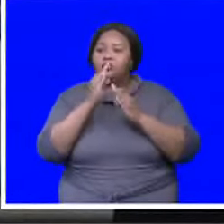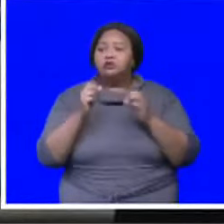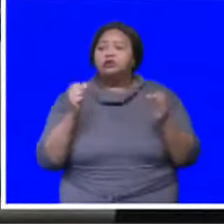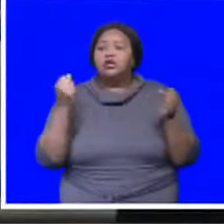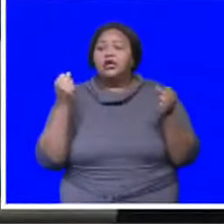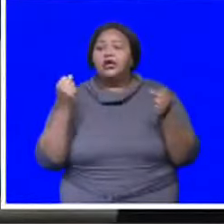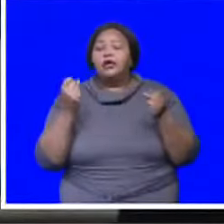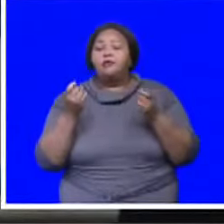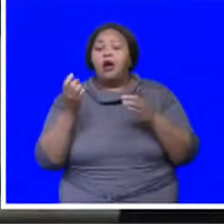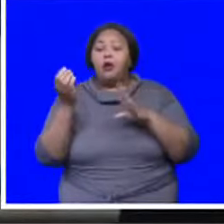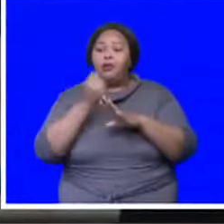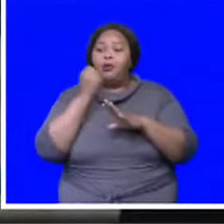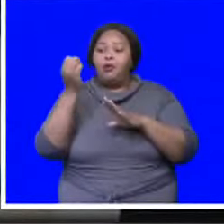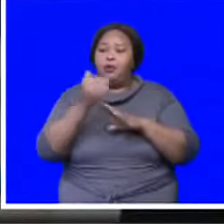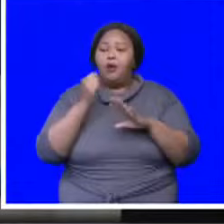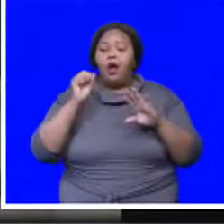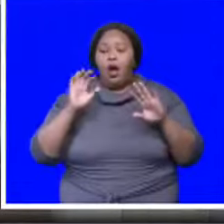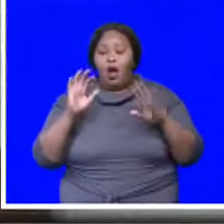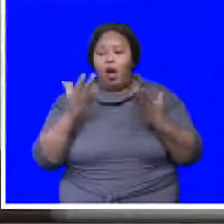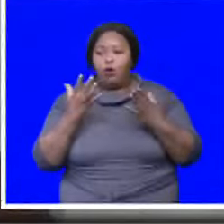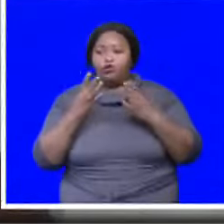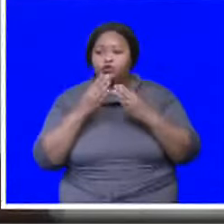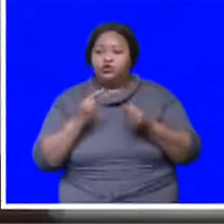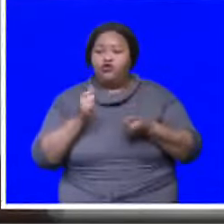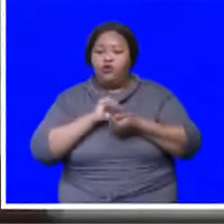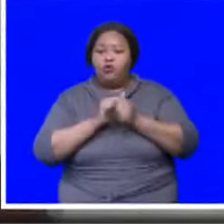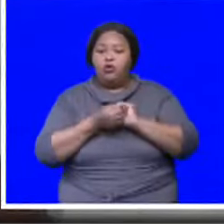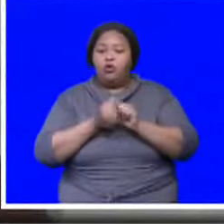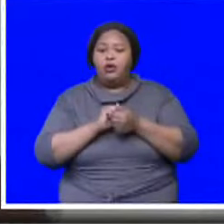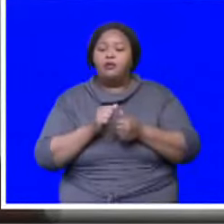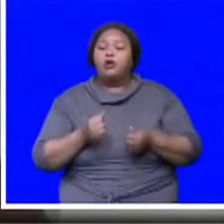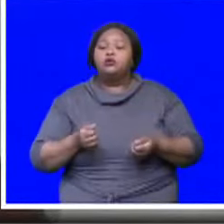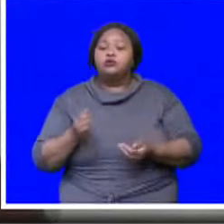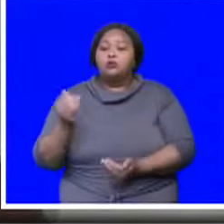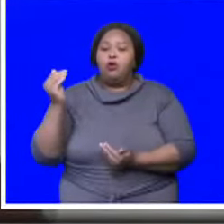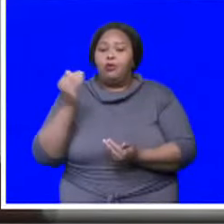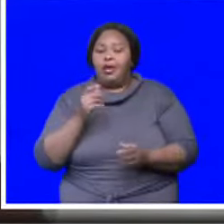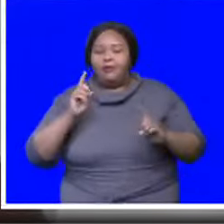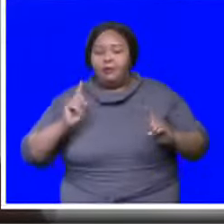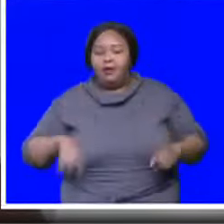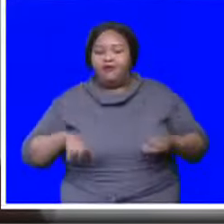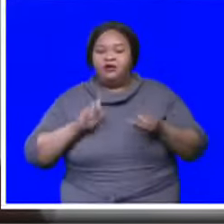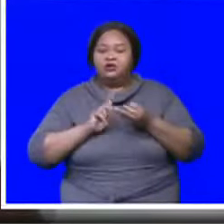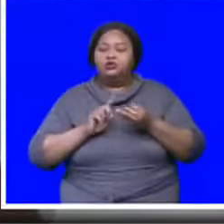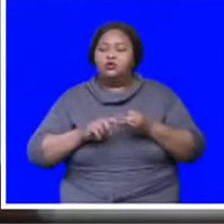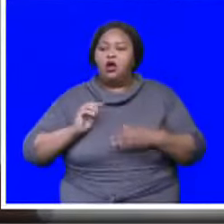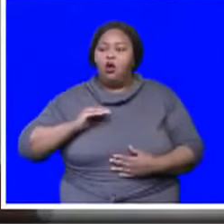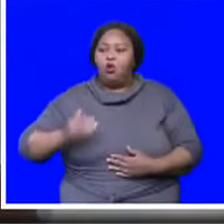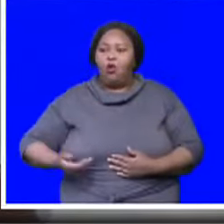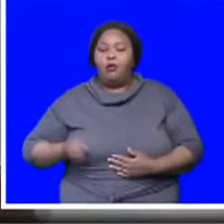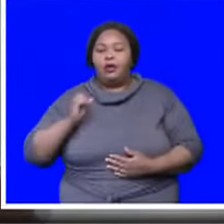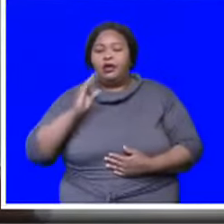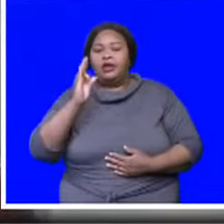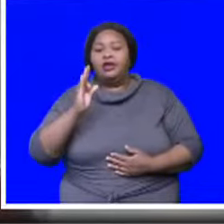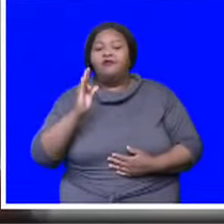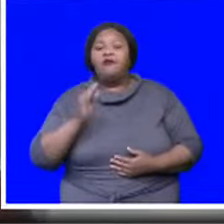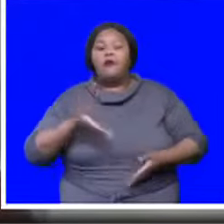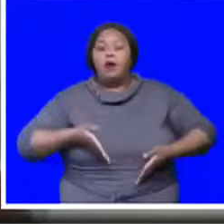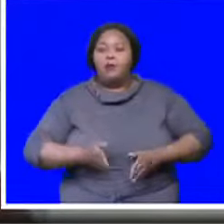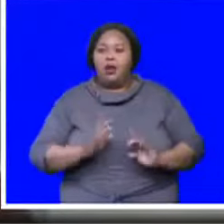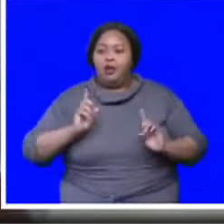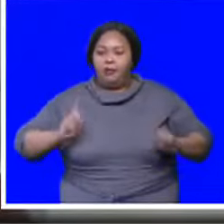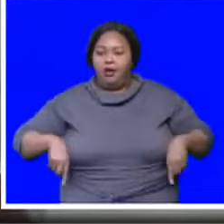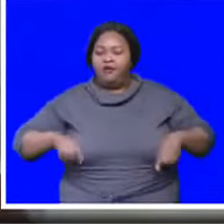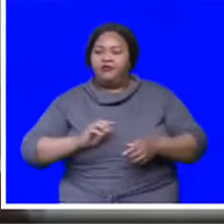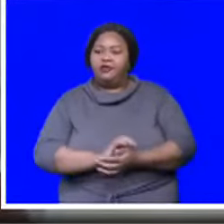and neonatal mortality rates. This has been made possible with funding from UK aid, from the UK